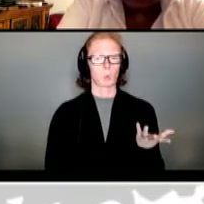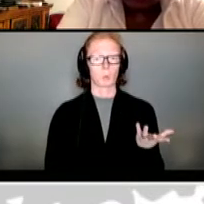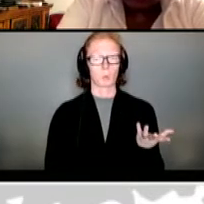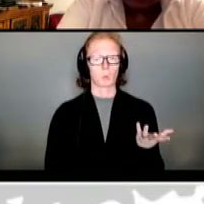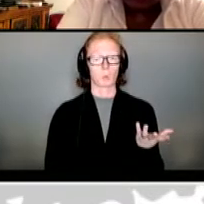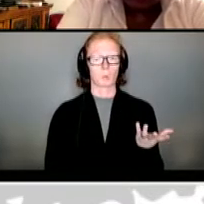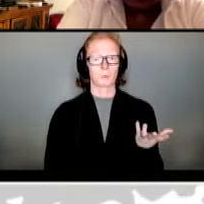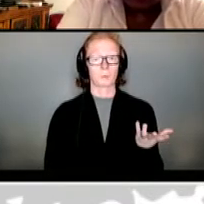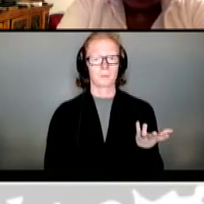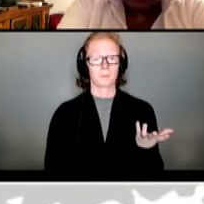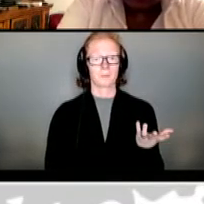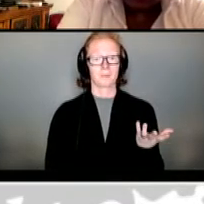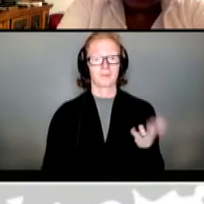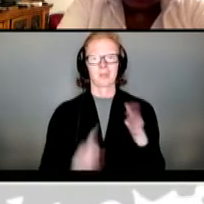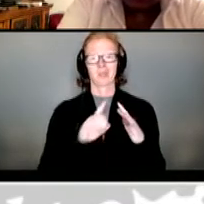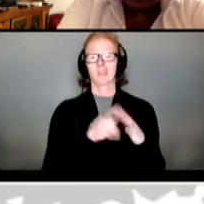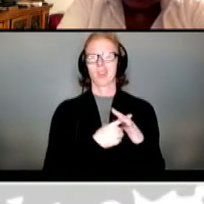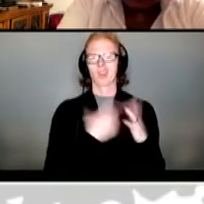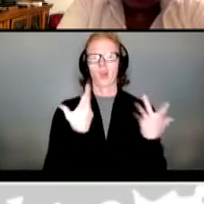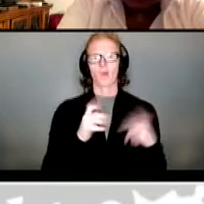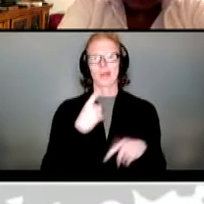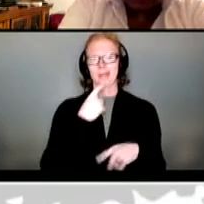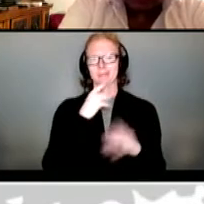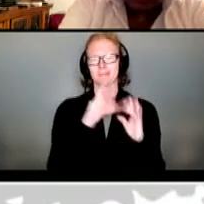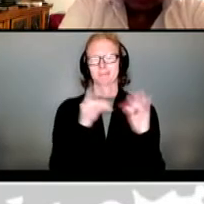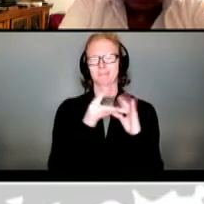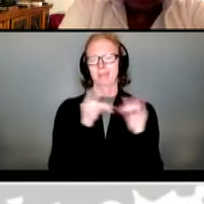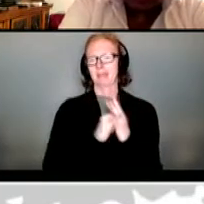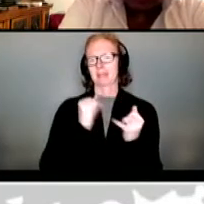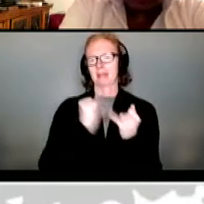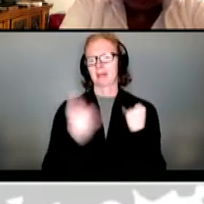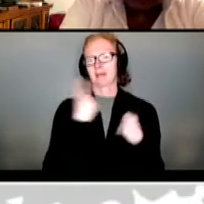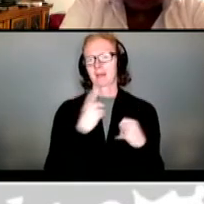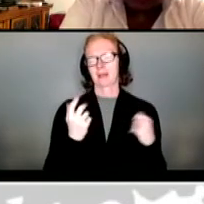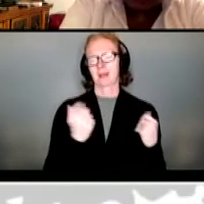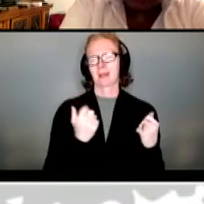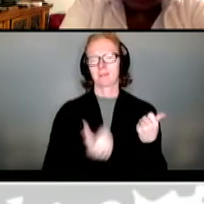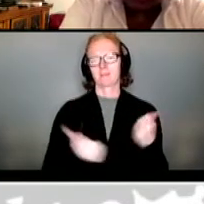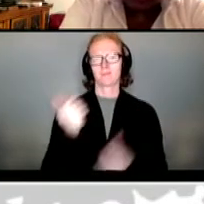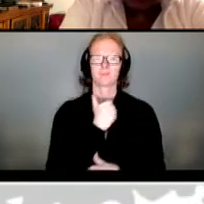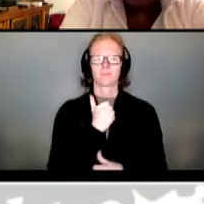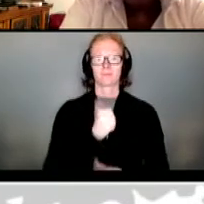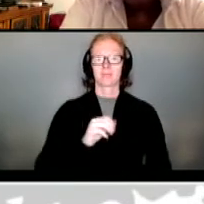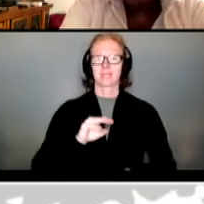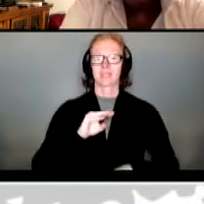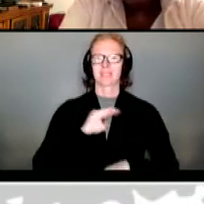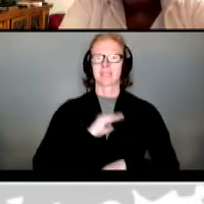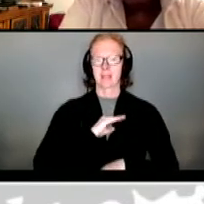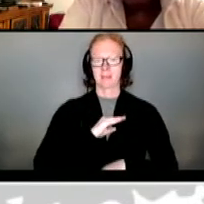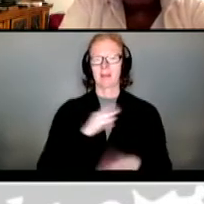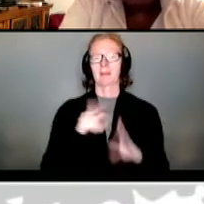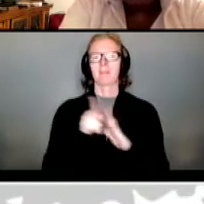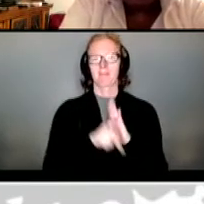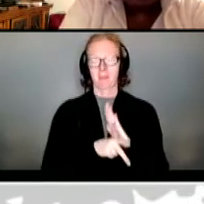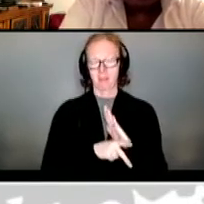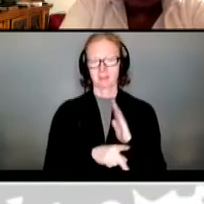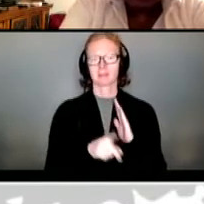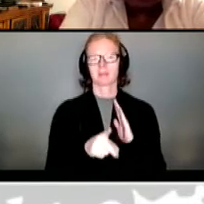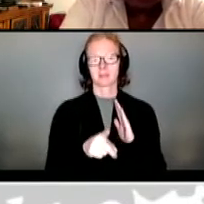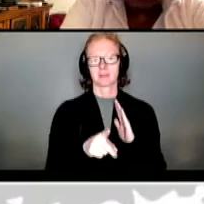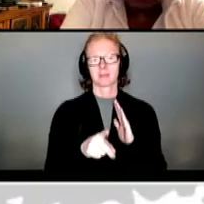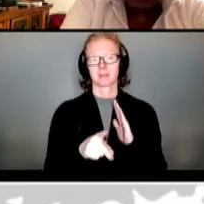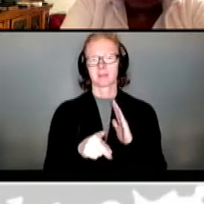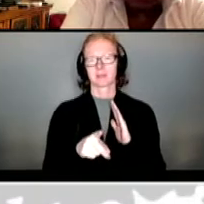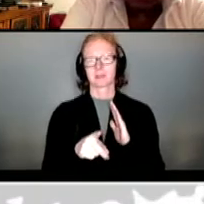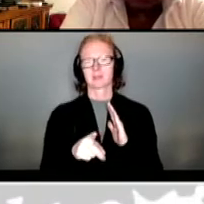Actually, I started our discussion with that. But yes, I'm the chair of the Settlement and Policy Subcommittee, and Zainab is also a